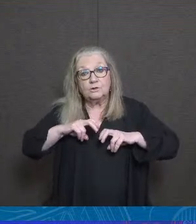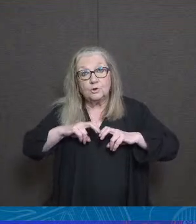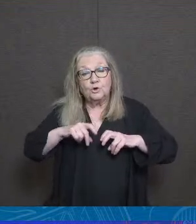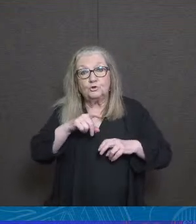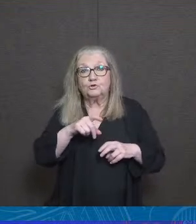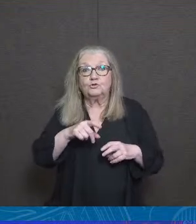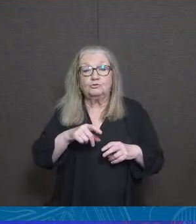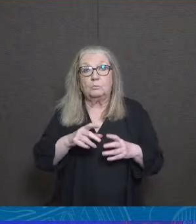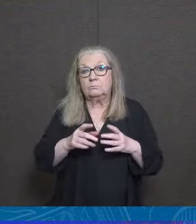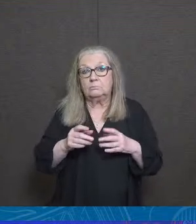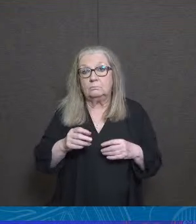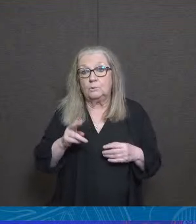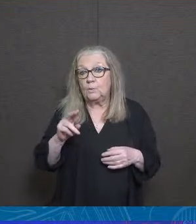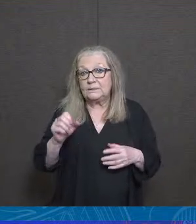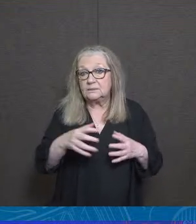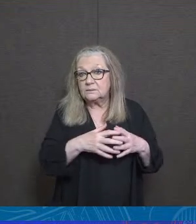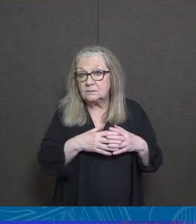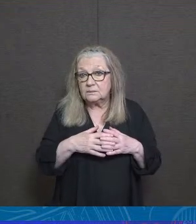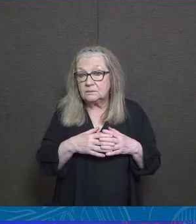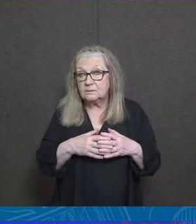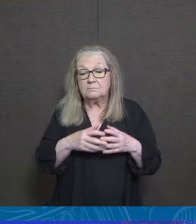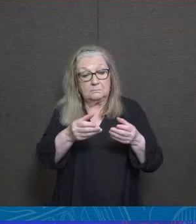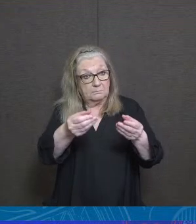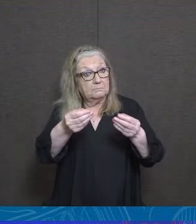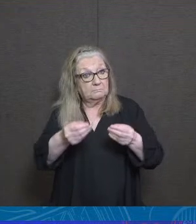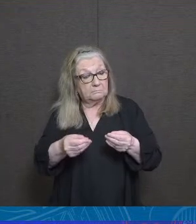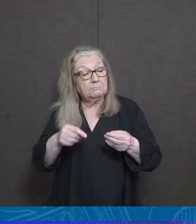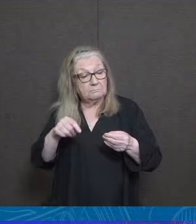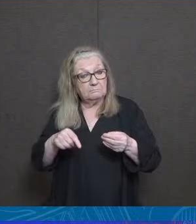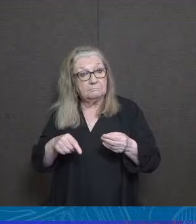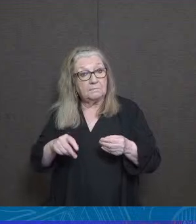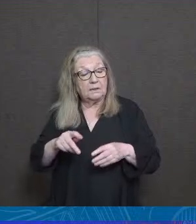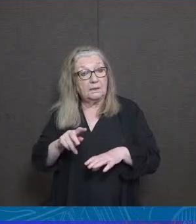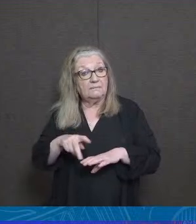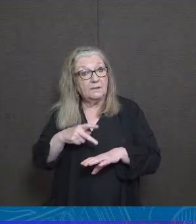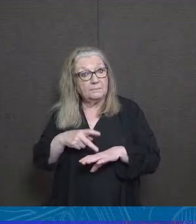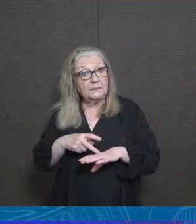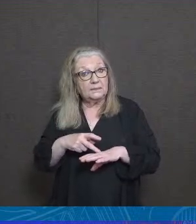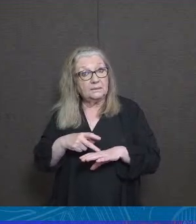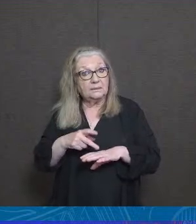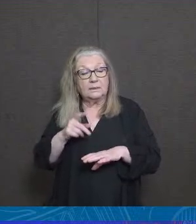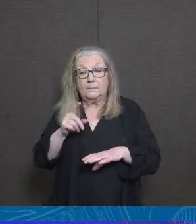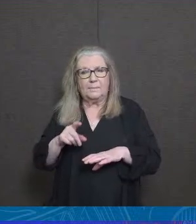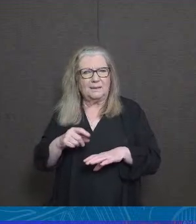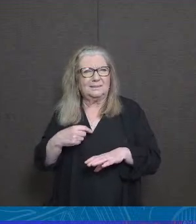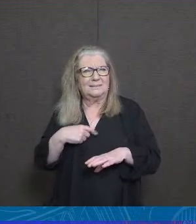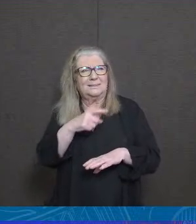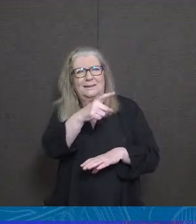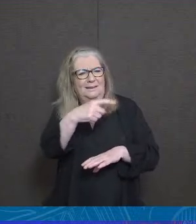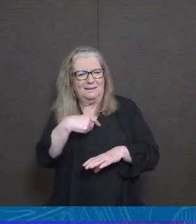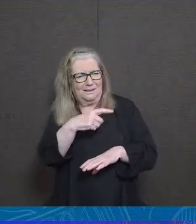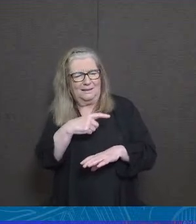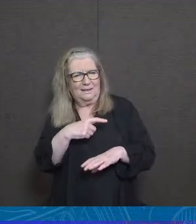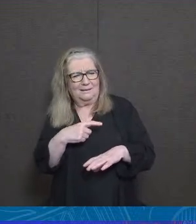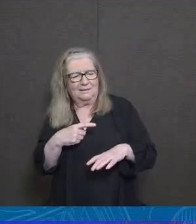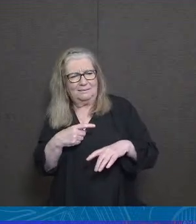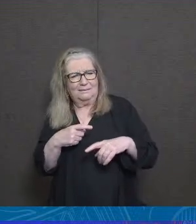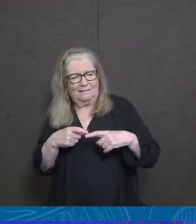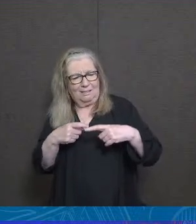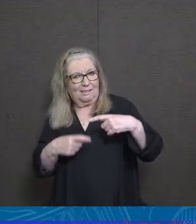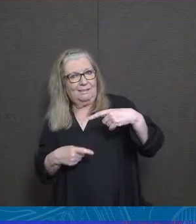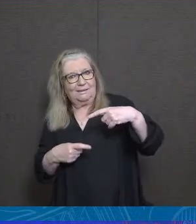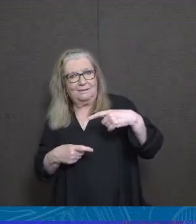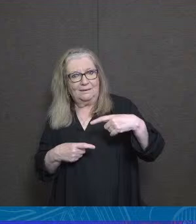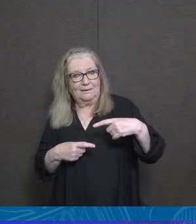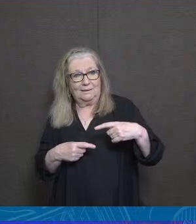forecasts and things for the Philippines, but no Filipino scientists involved, right? We really don't want that. Obviously, ethically, it's not